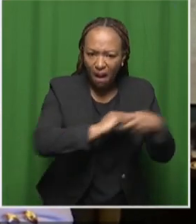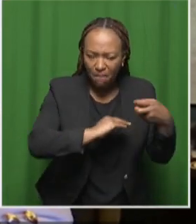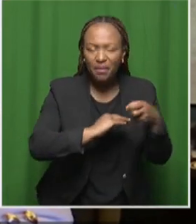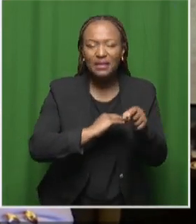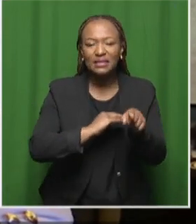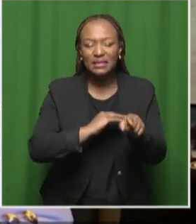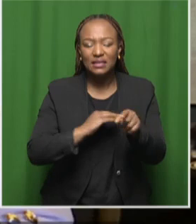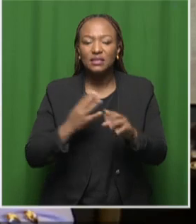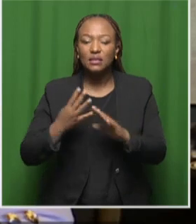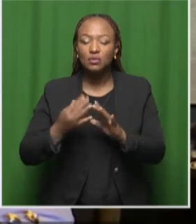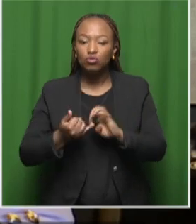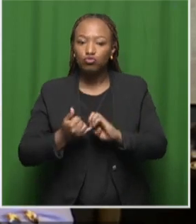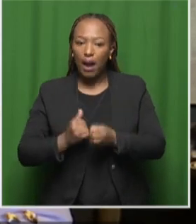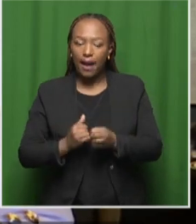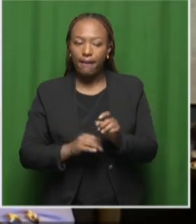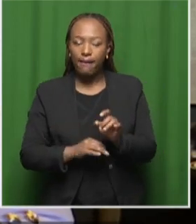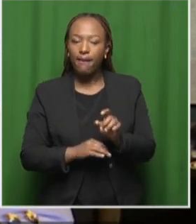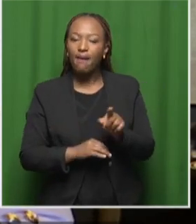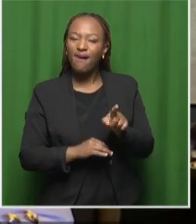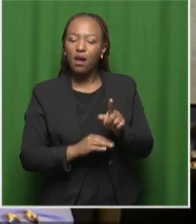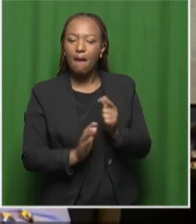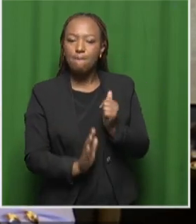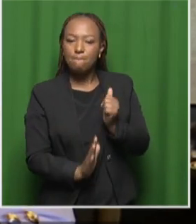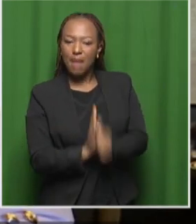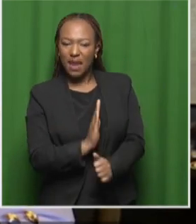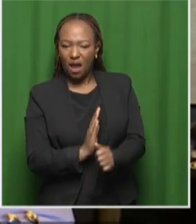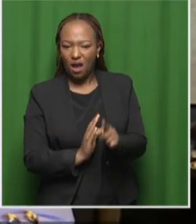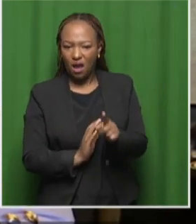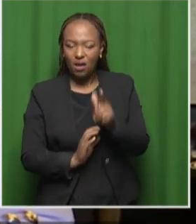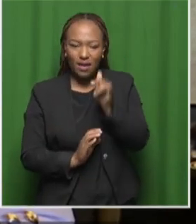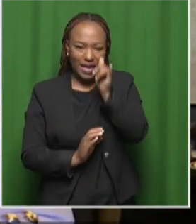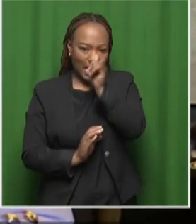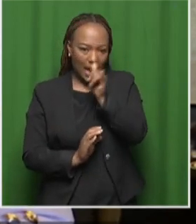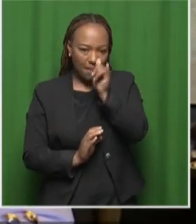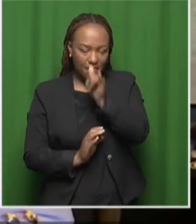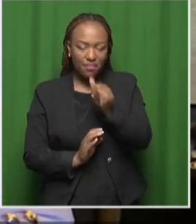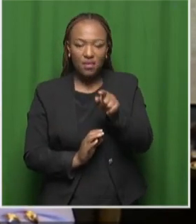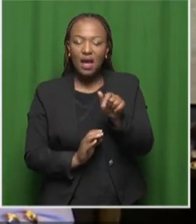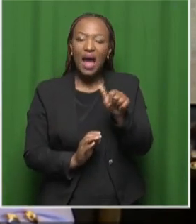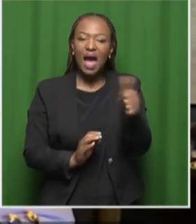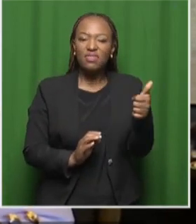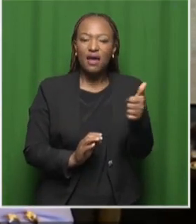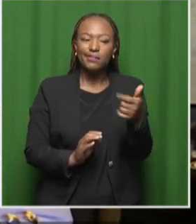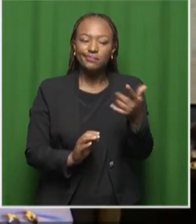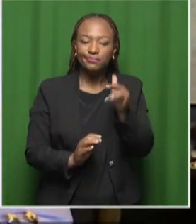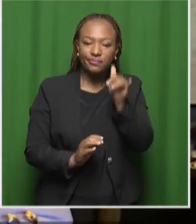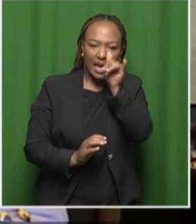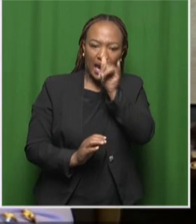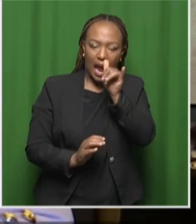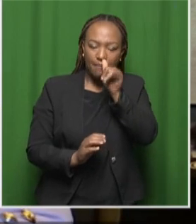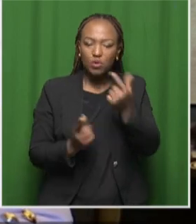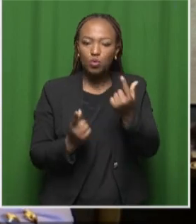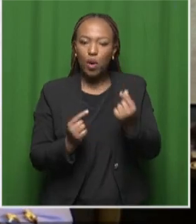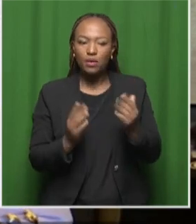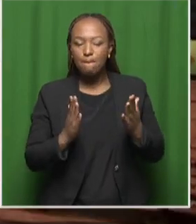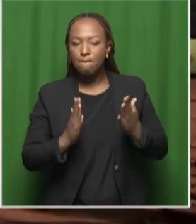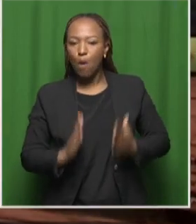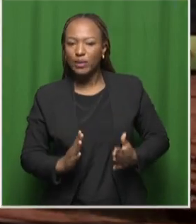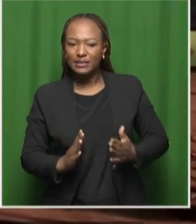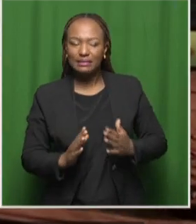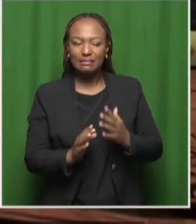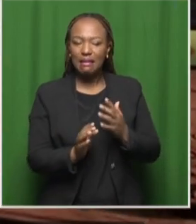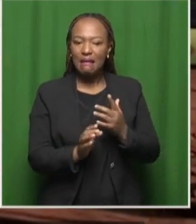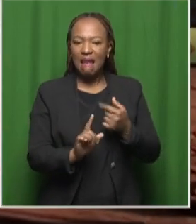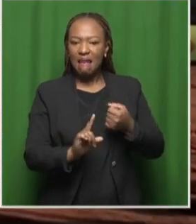the ratio or crime rate for attempted murder, assault with intent to inflict grievous bodily harm and common assault having an increase as